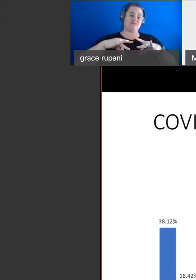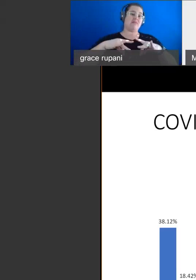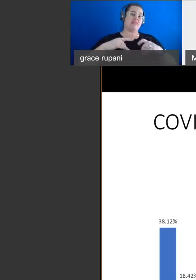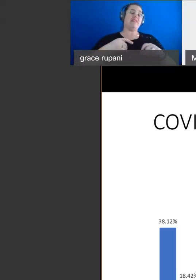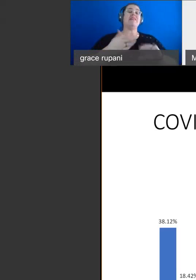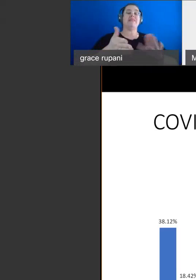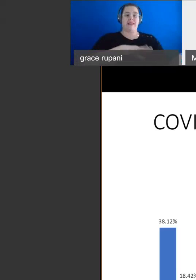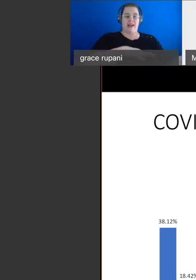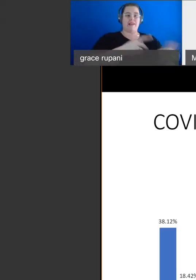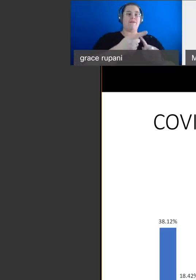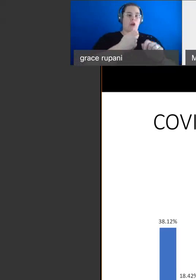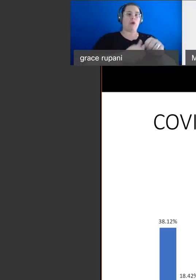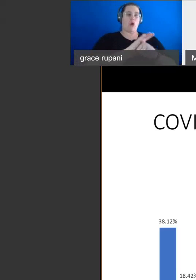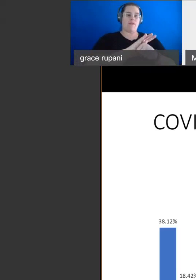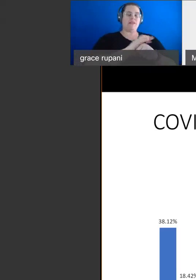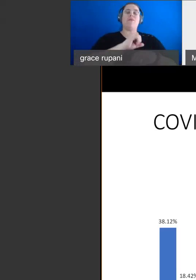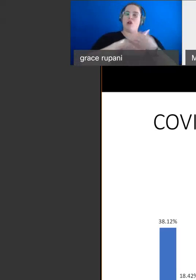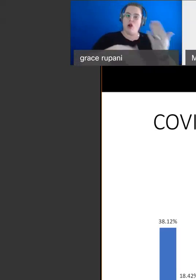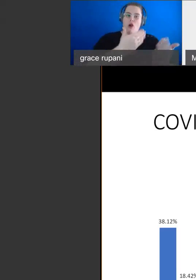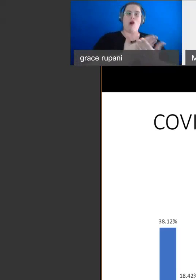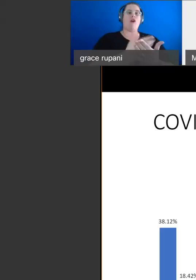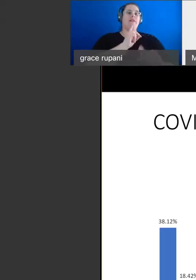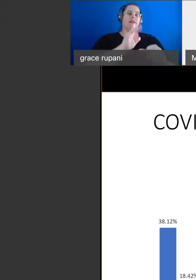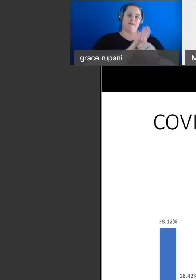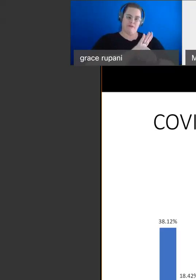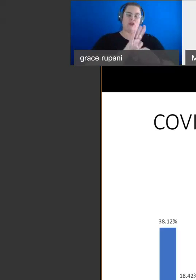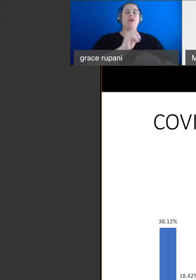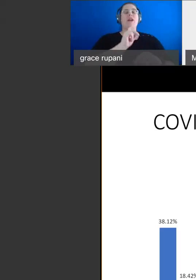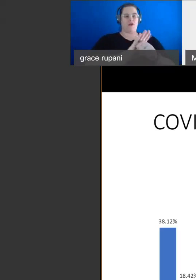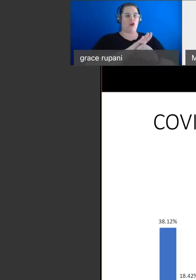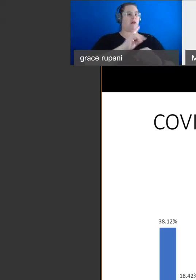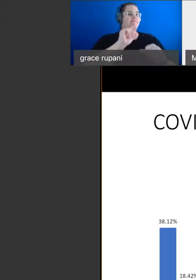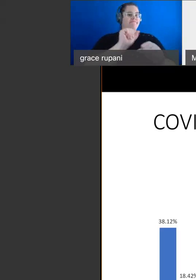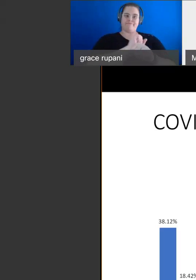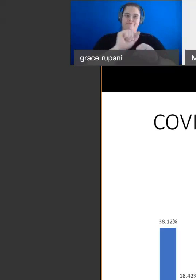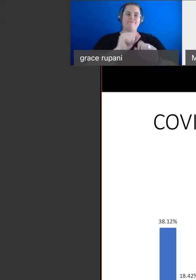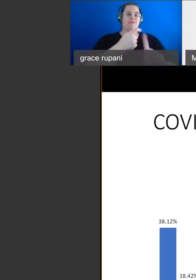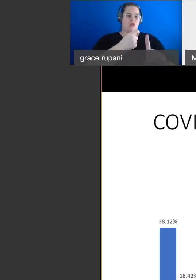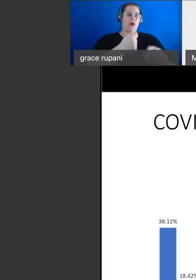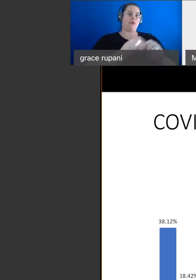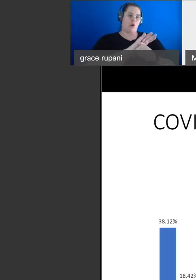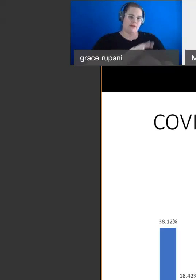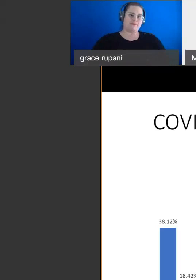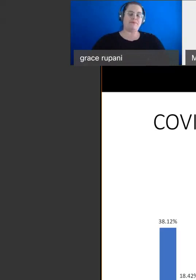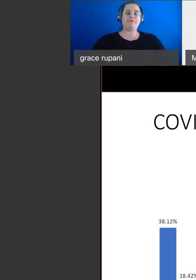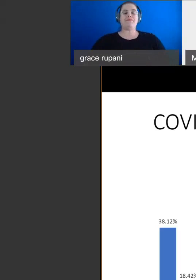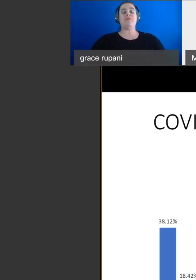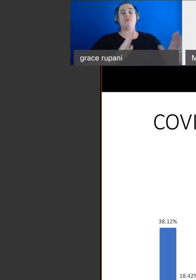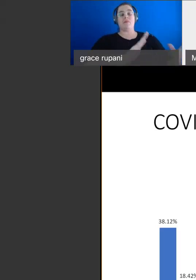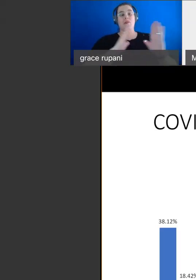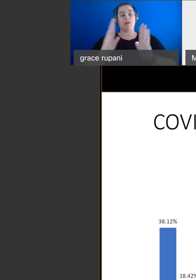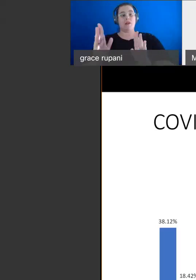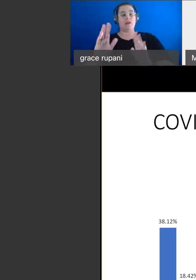of those have been confirmed as COVID related. In residential habilitation, we've seen an infection rate